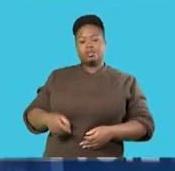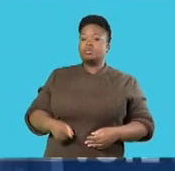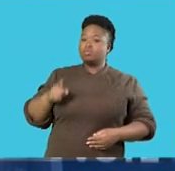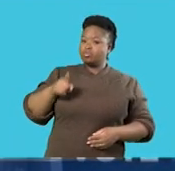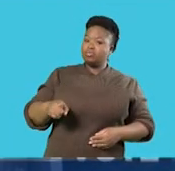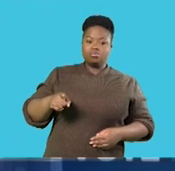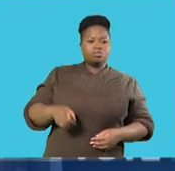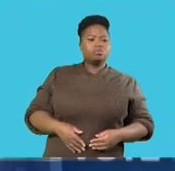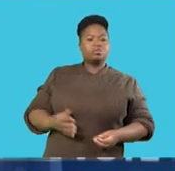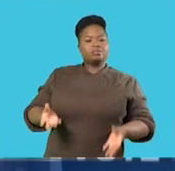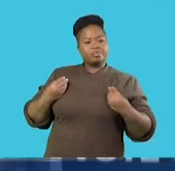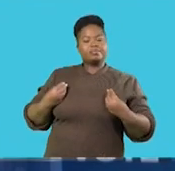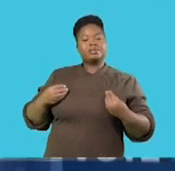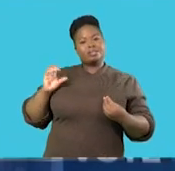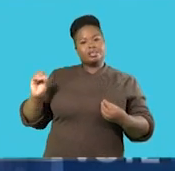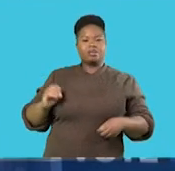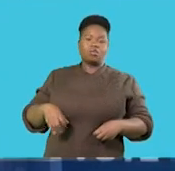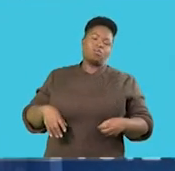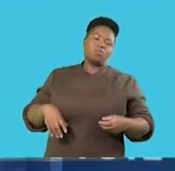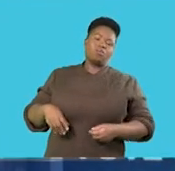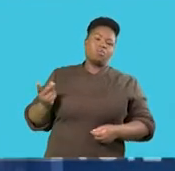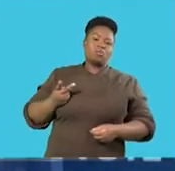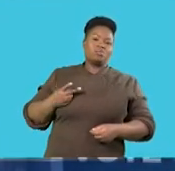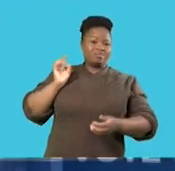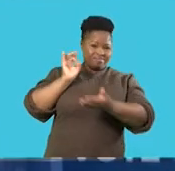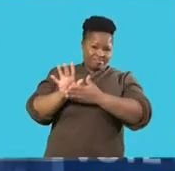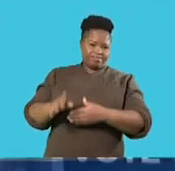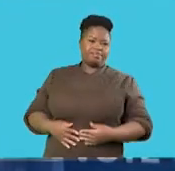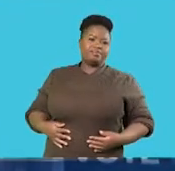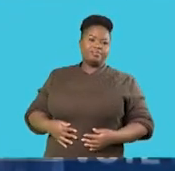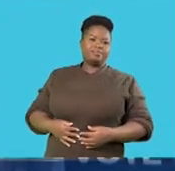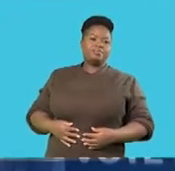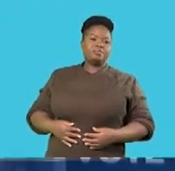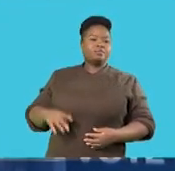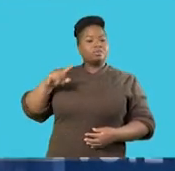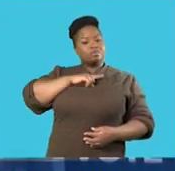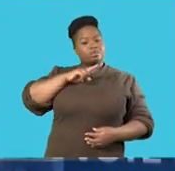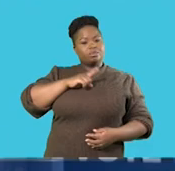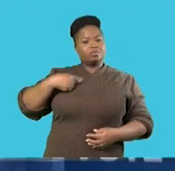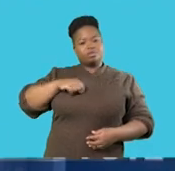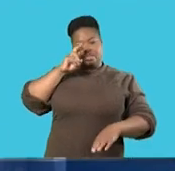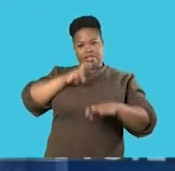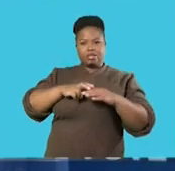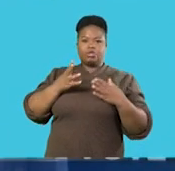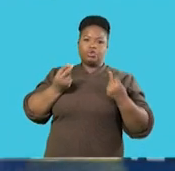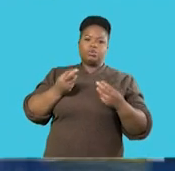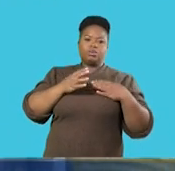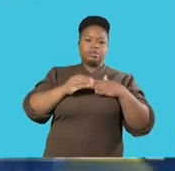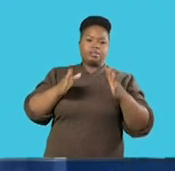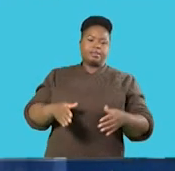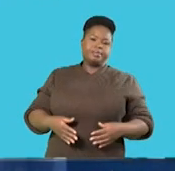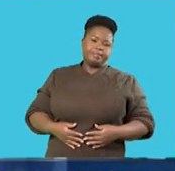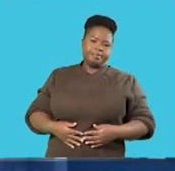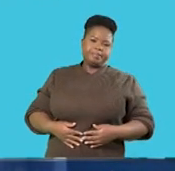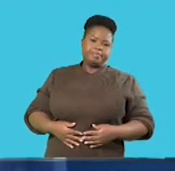getting not out of 10. Yes. And you are fired. You are fired. Because we need new leaders.